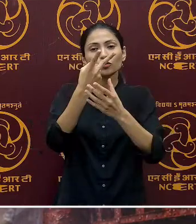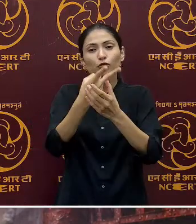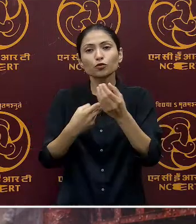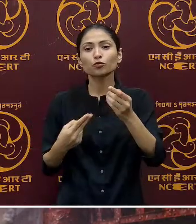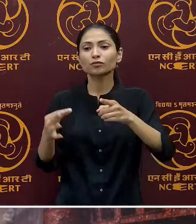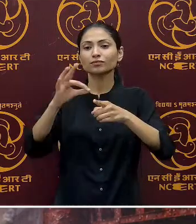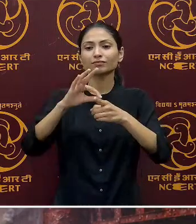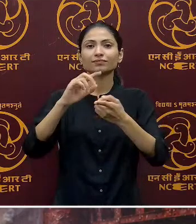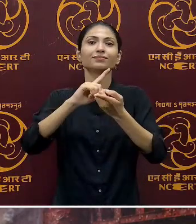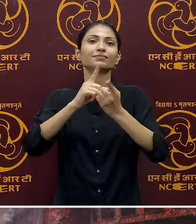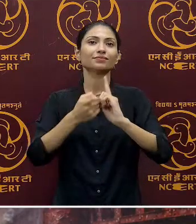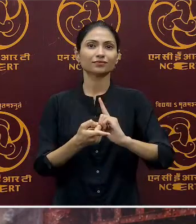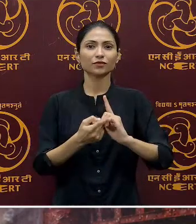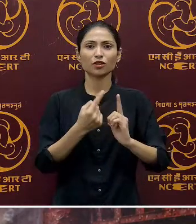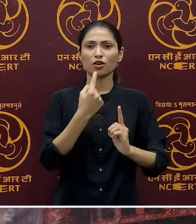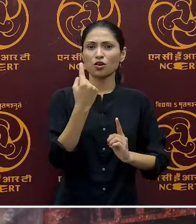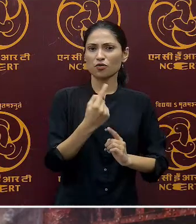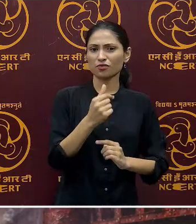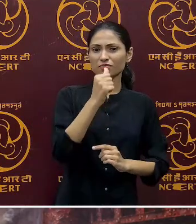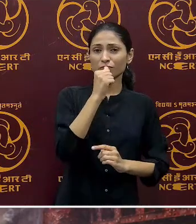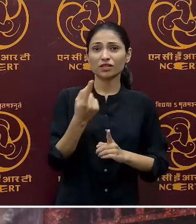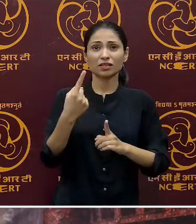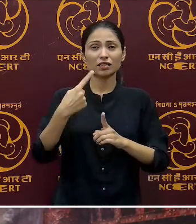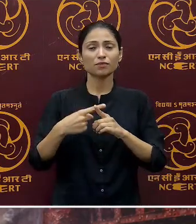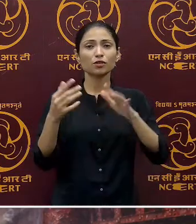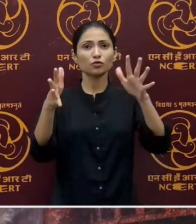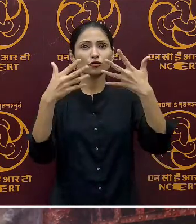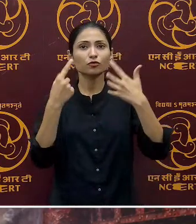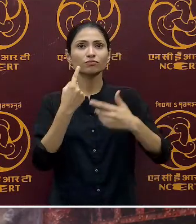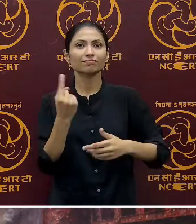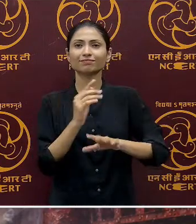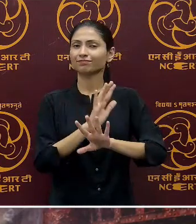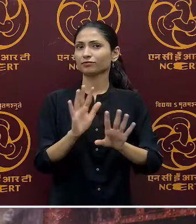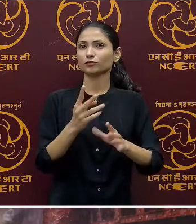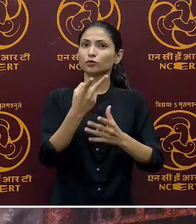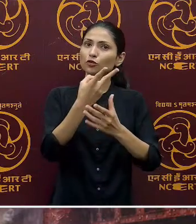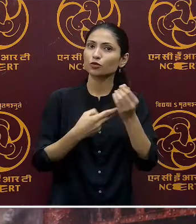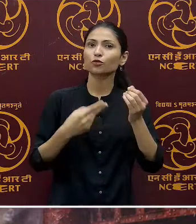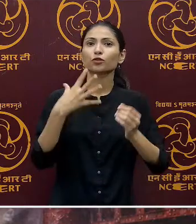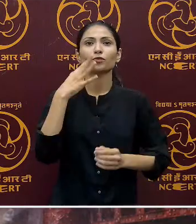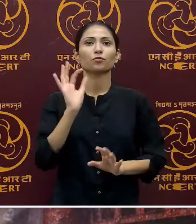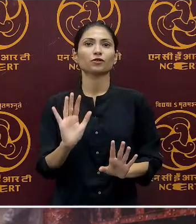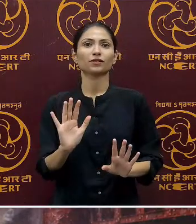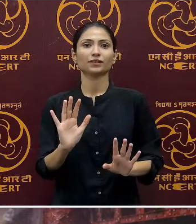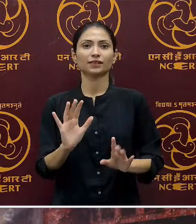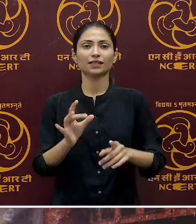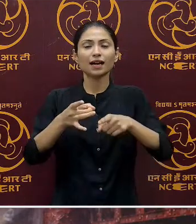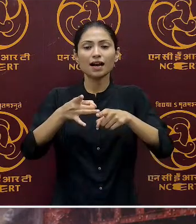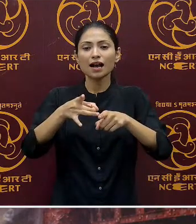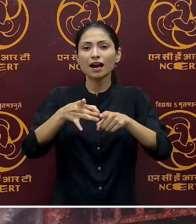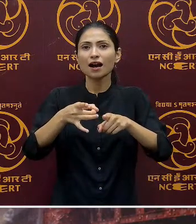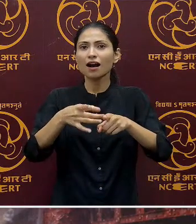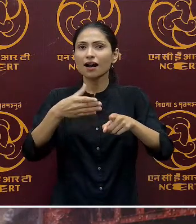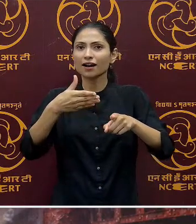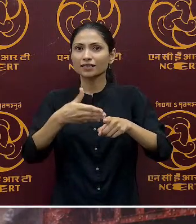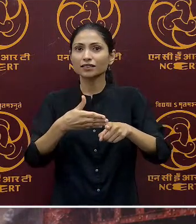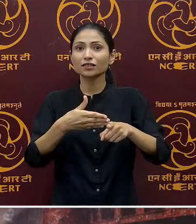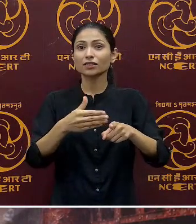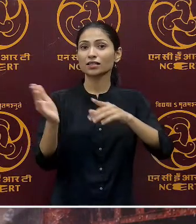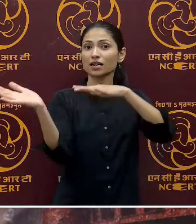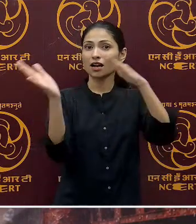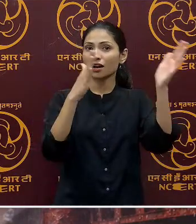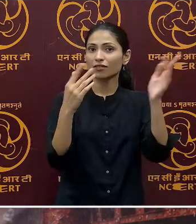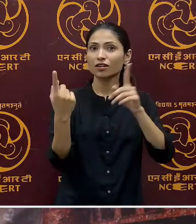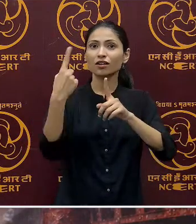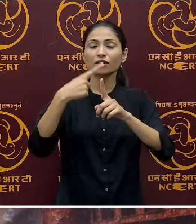Now experiment show that rust does not form when iron is exposed only to dry air or only to water. The